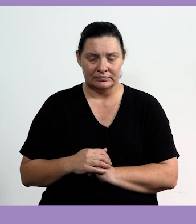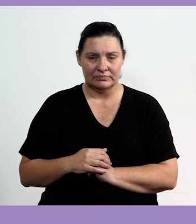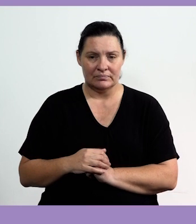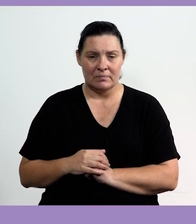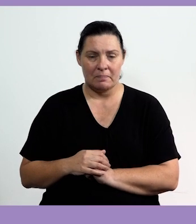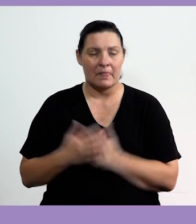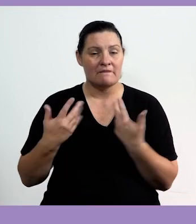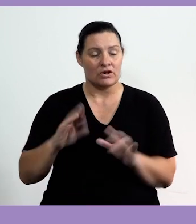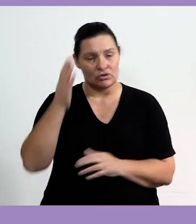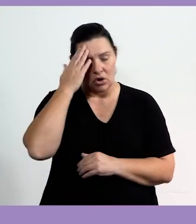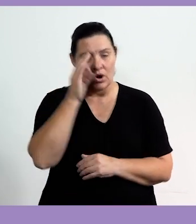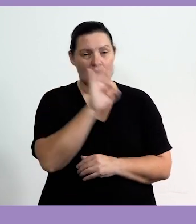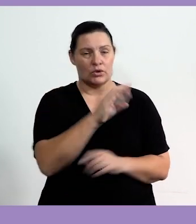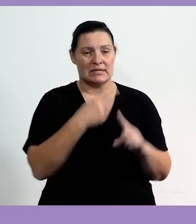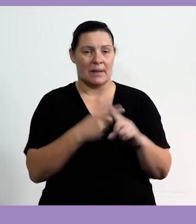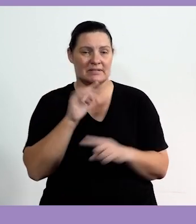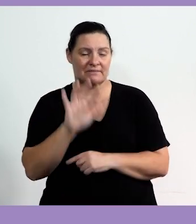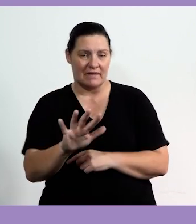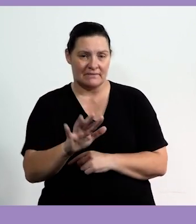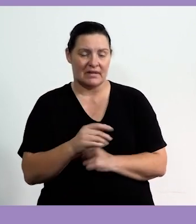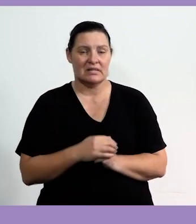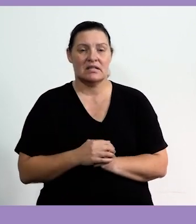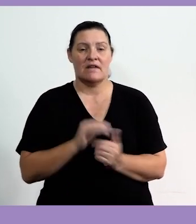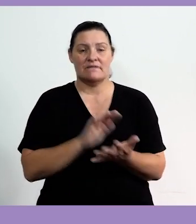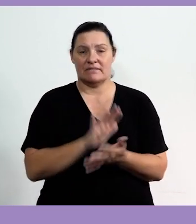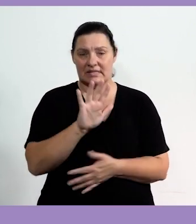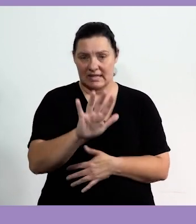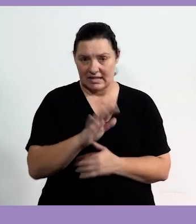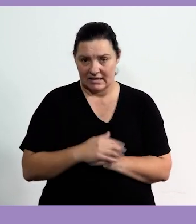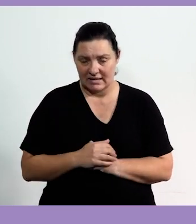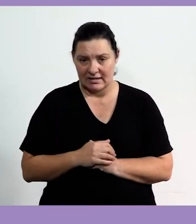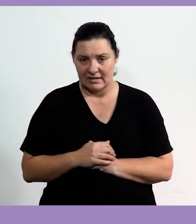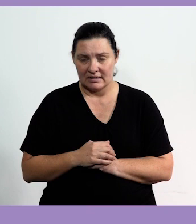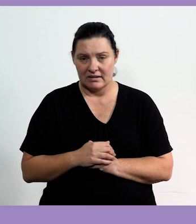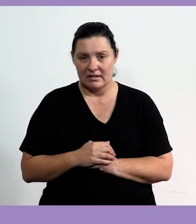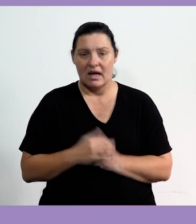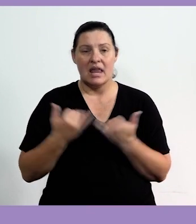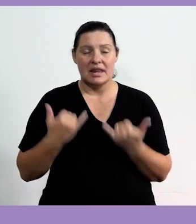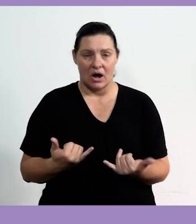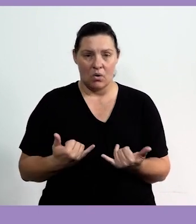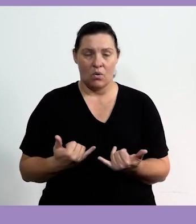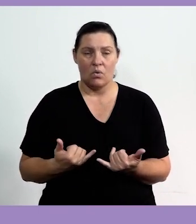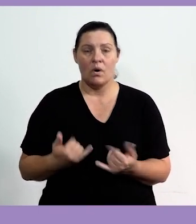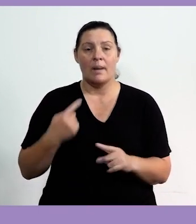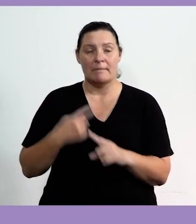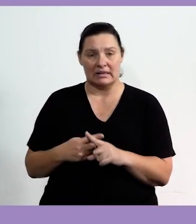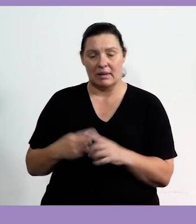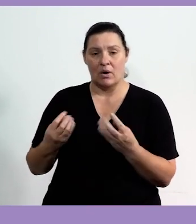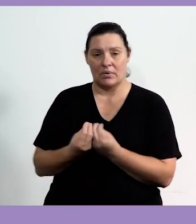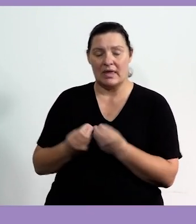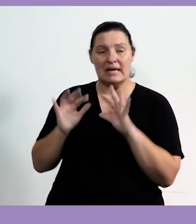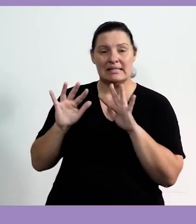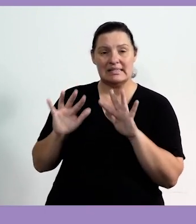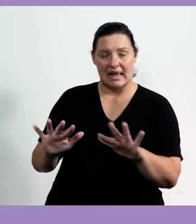4. So we already know that 3 multiplied by 5 is 15. And now we are going